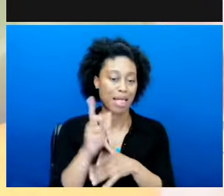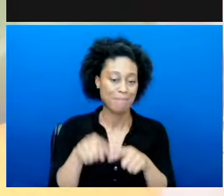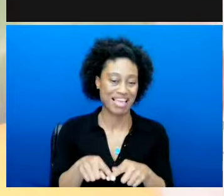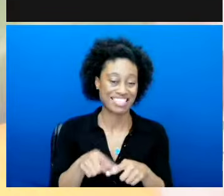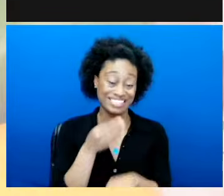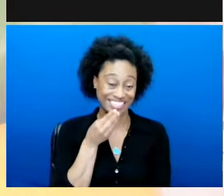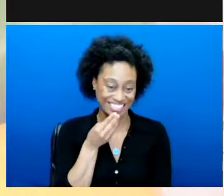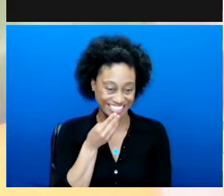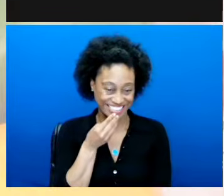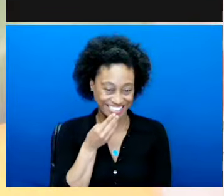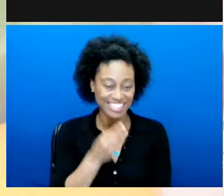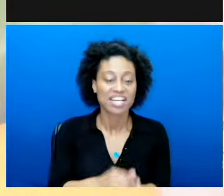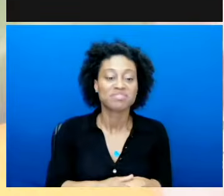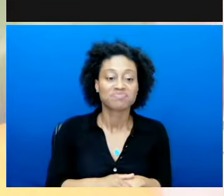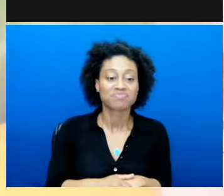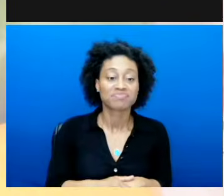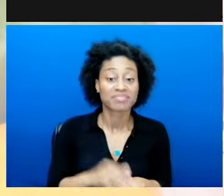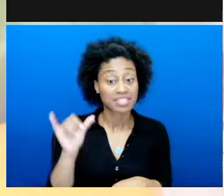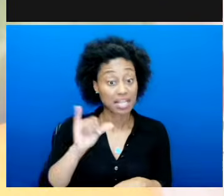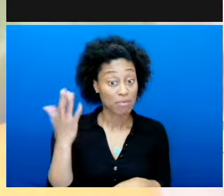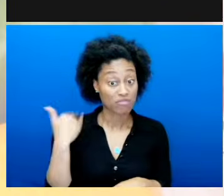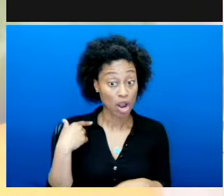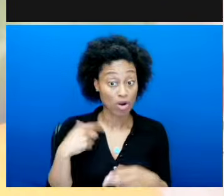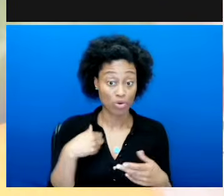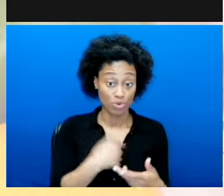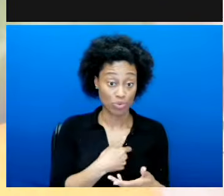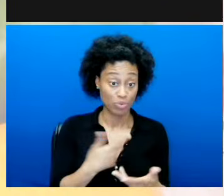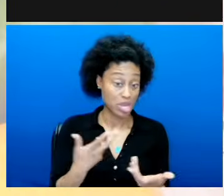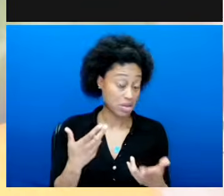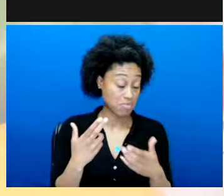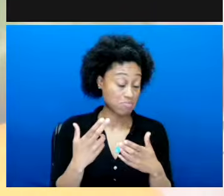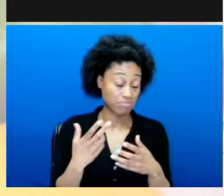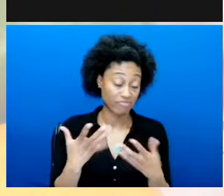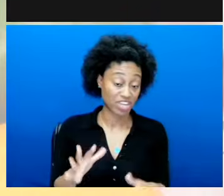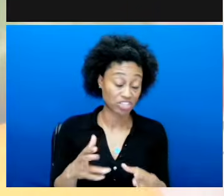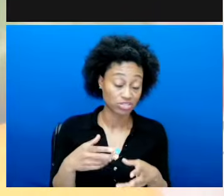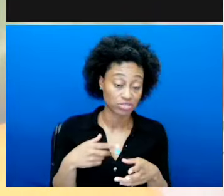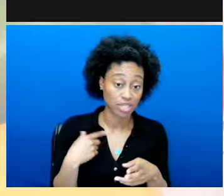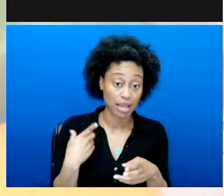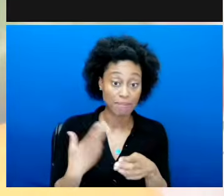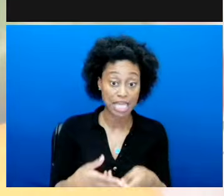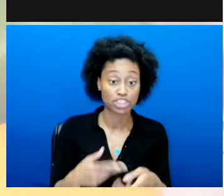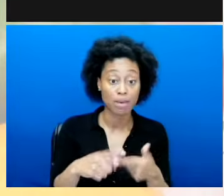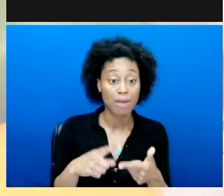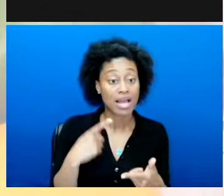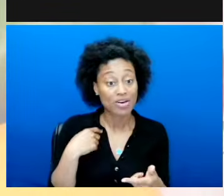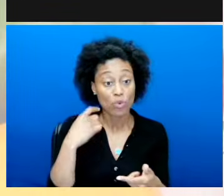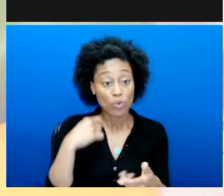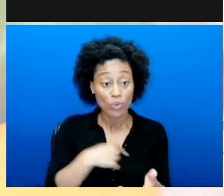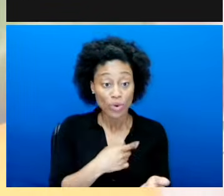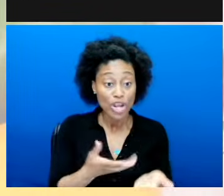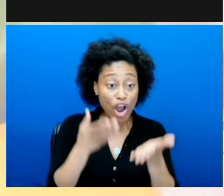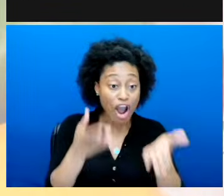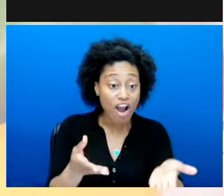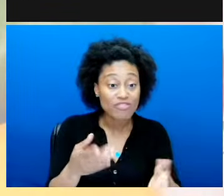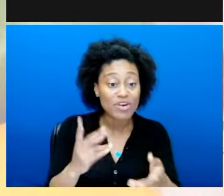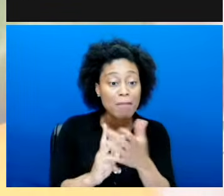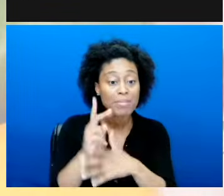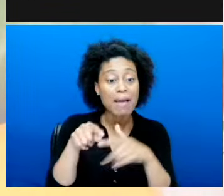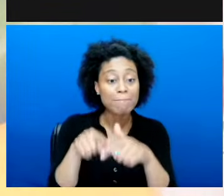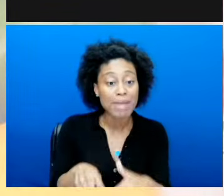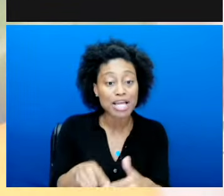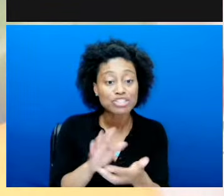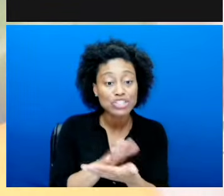And so, like we mentioned earlier, or if you're just tuning in, we offer plant-based cooking classes as a prize